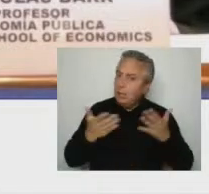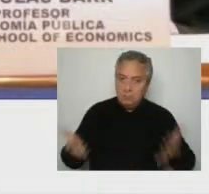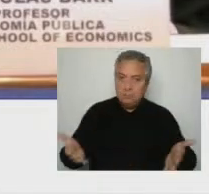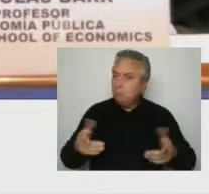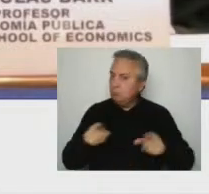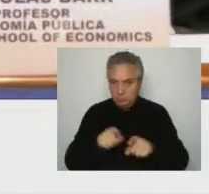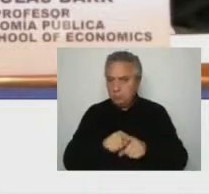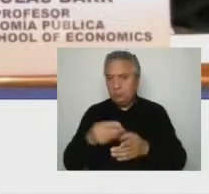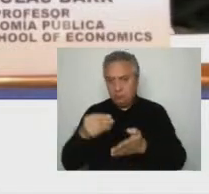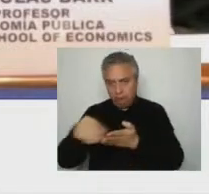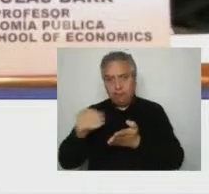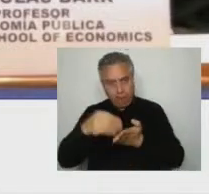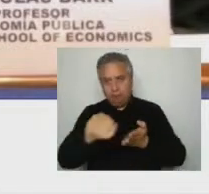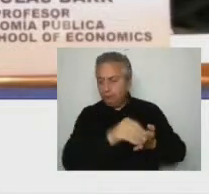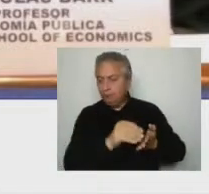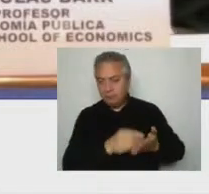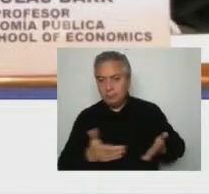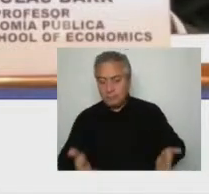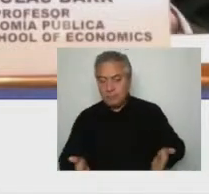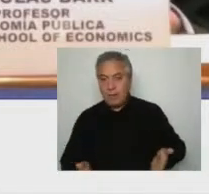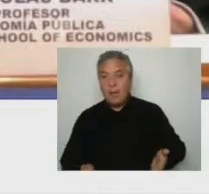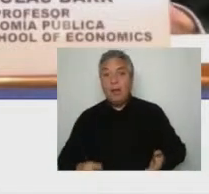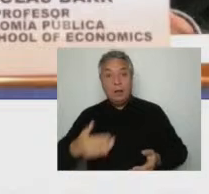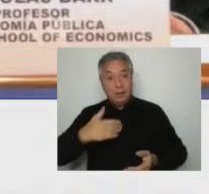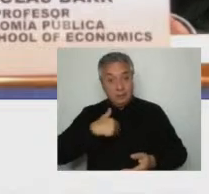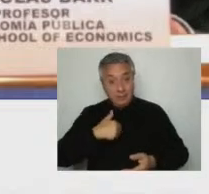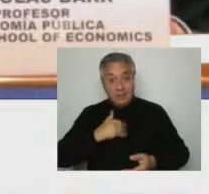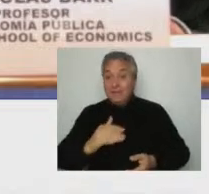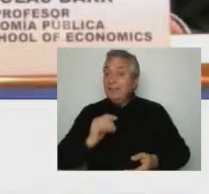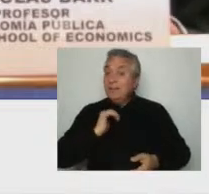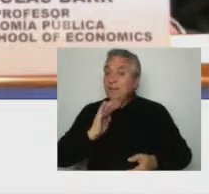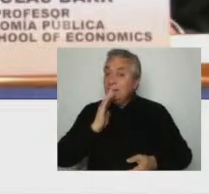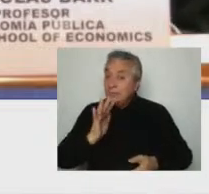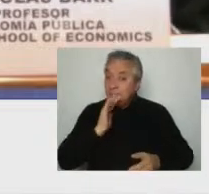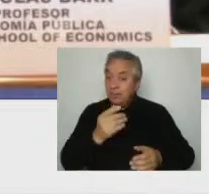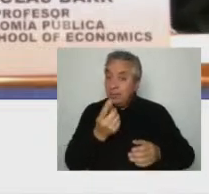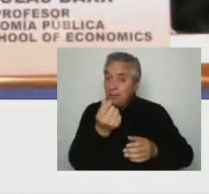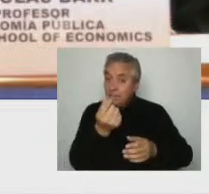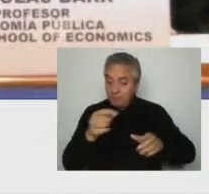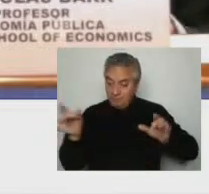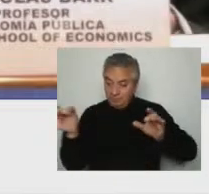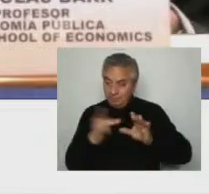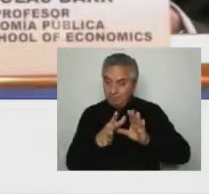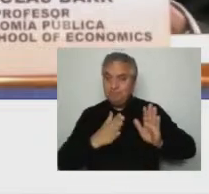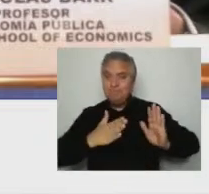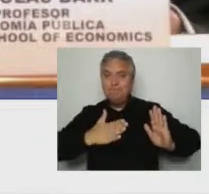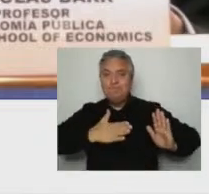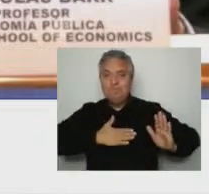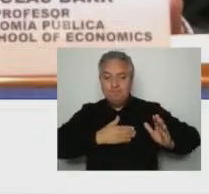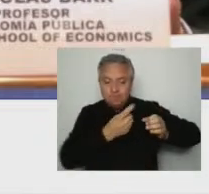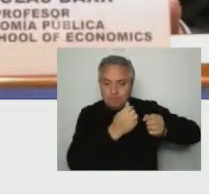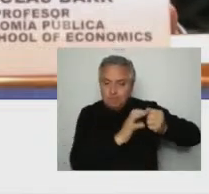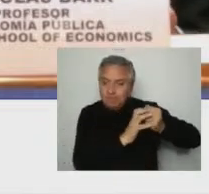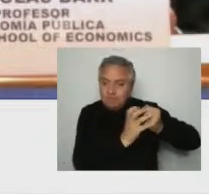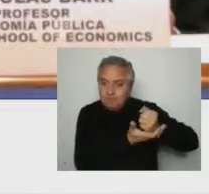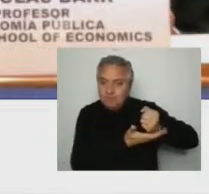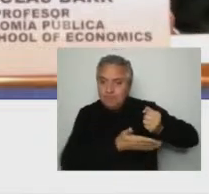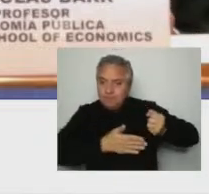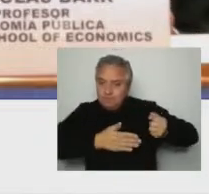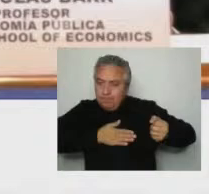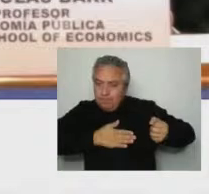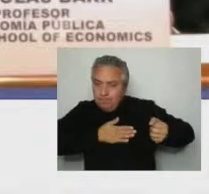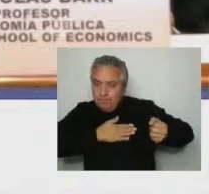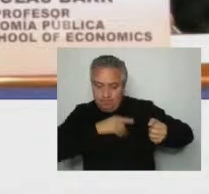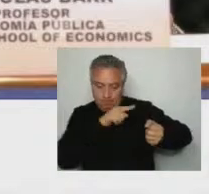when I talk about individual accounts, I'm not doing so because that's the only way to save, for pensions